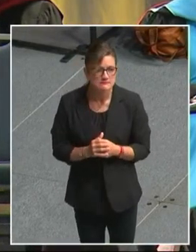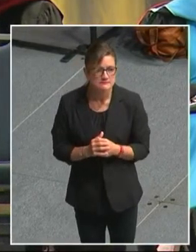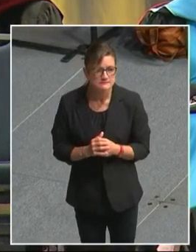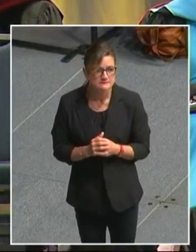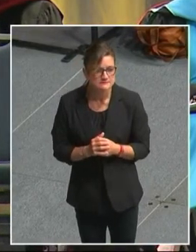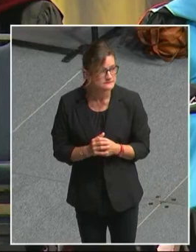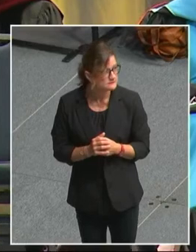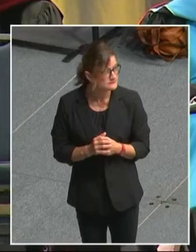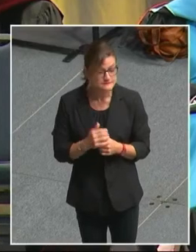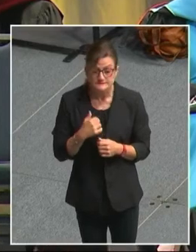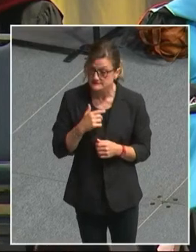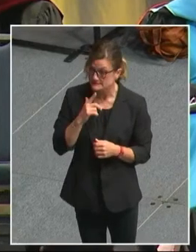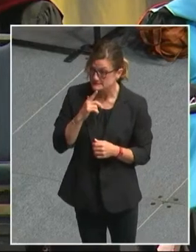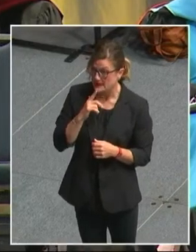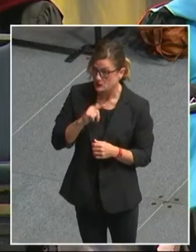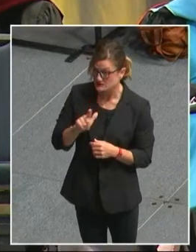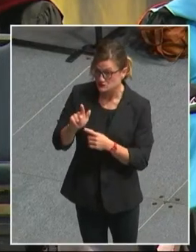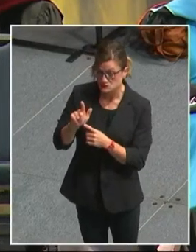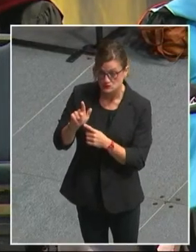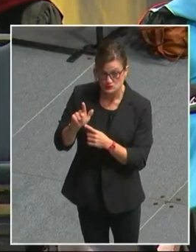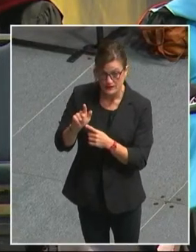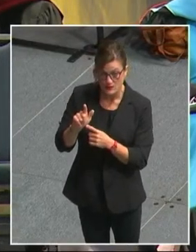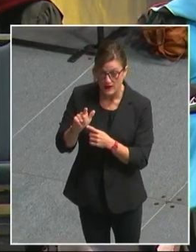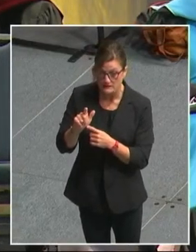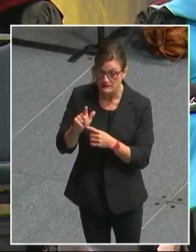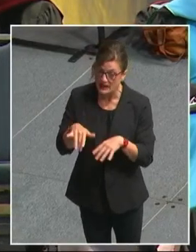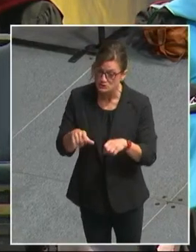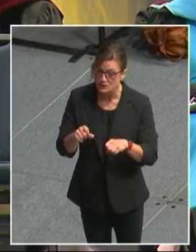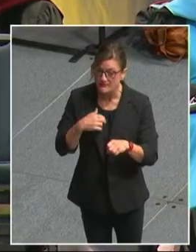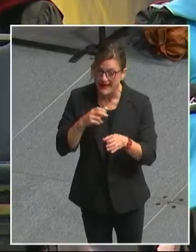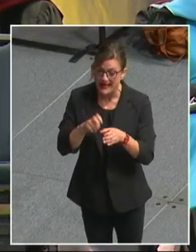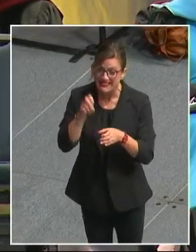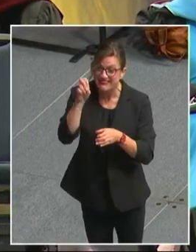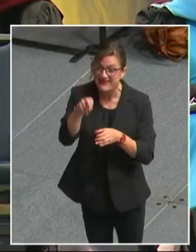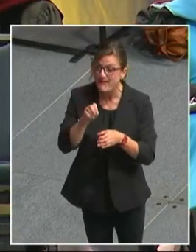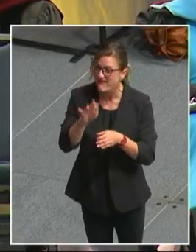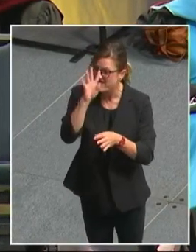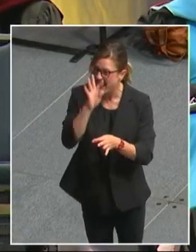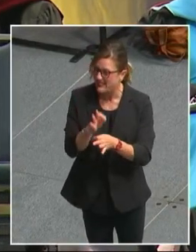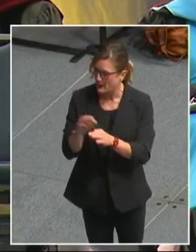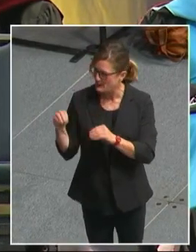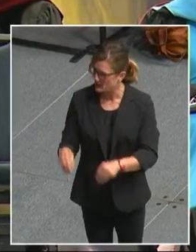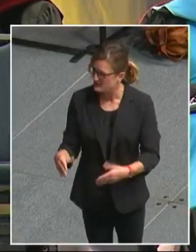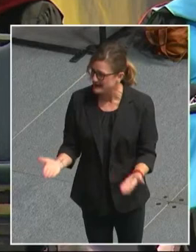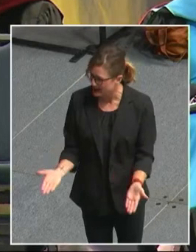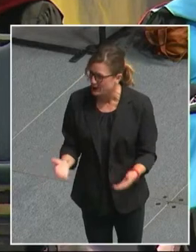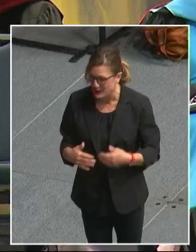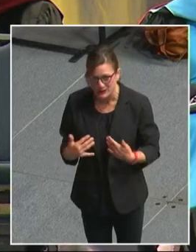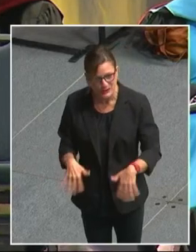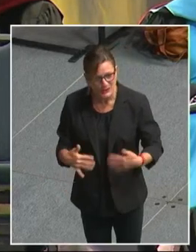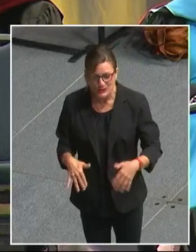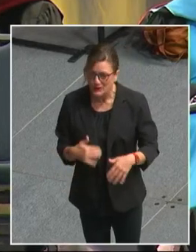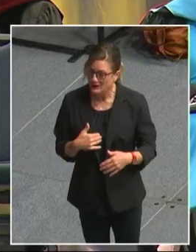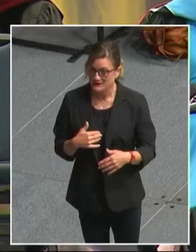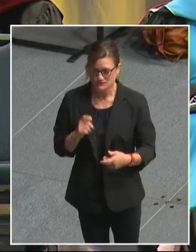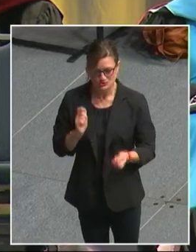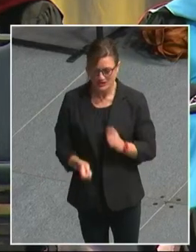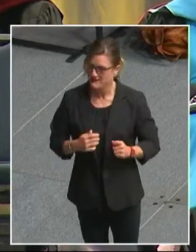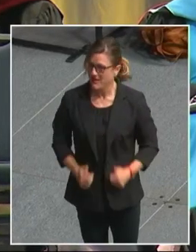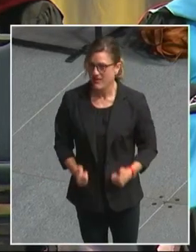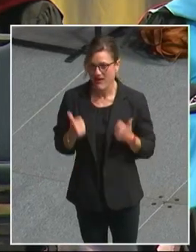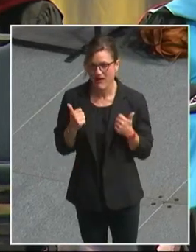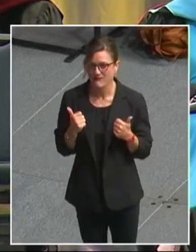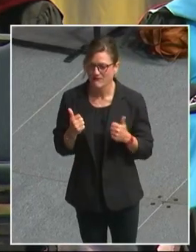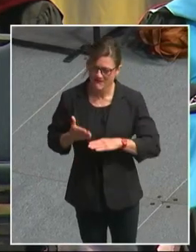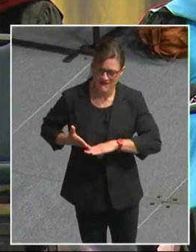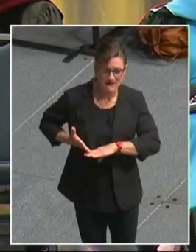I was 21 when I took the leap of faith and moved here. My entire life has changed for the better.